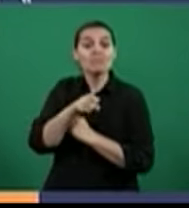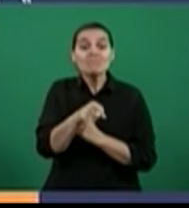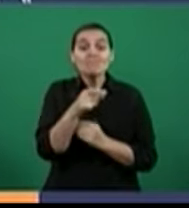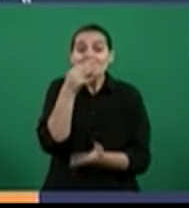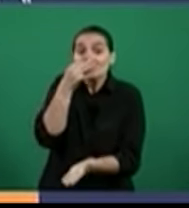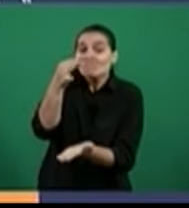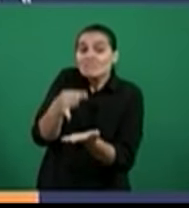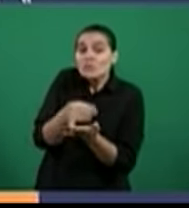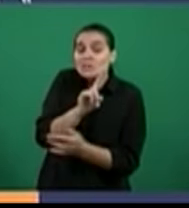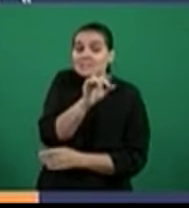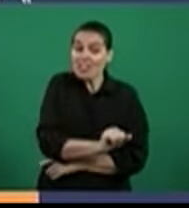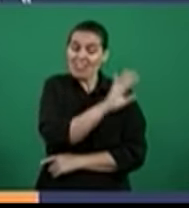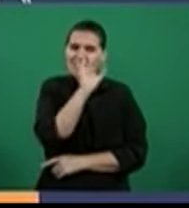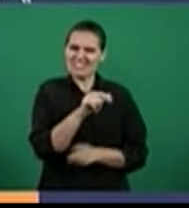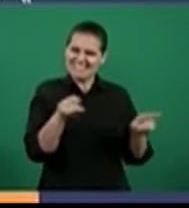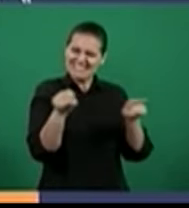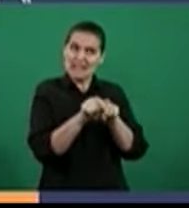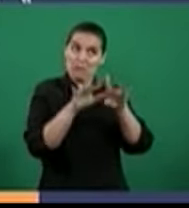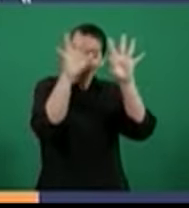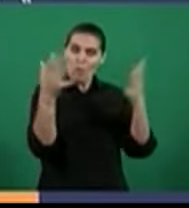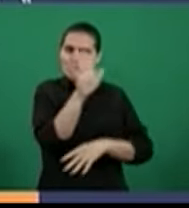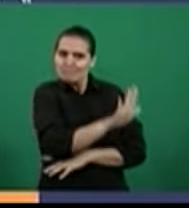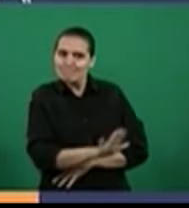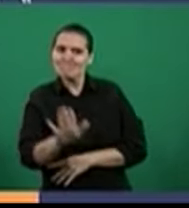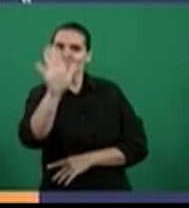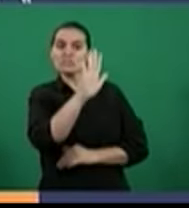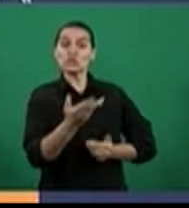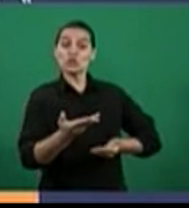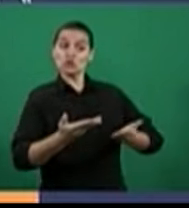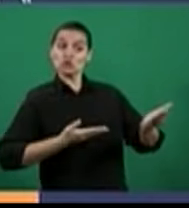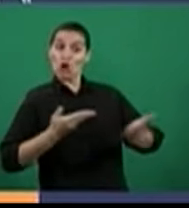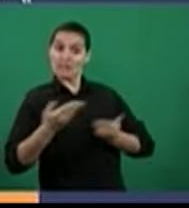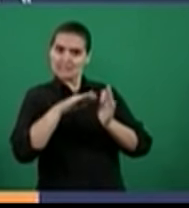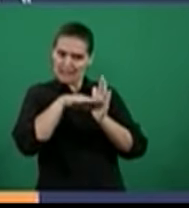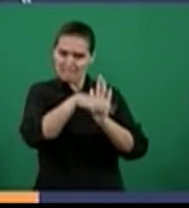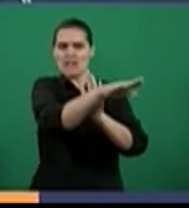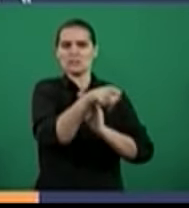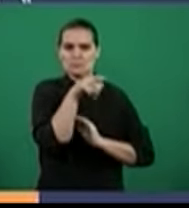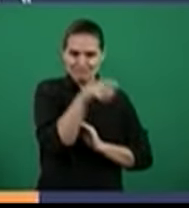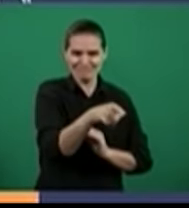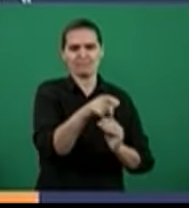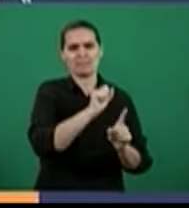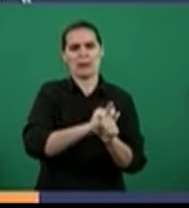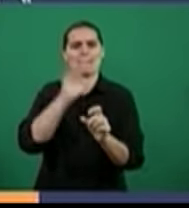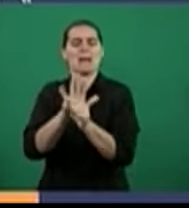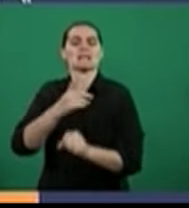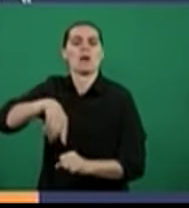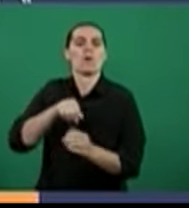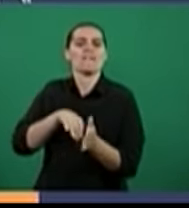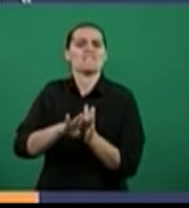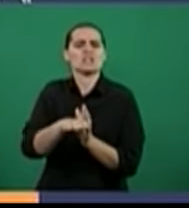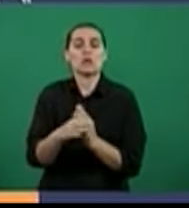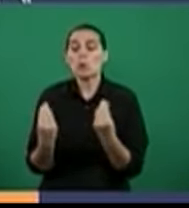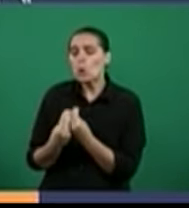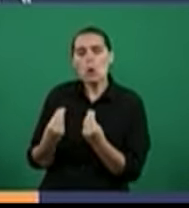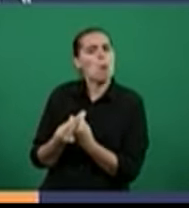is joining the global trend of services rather than goods becoming a major source of